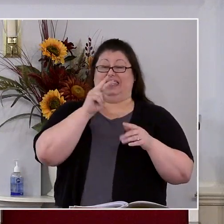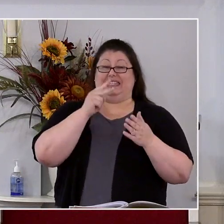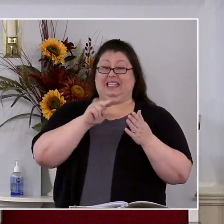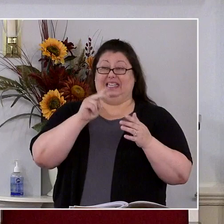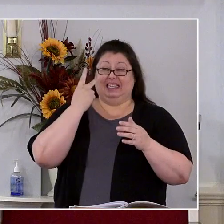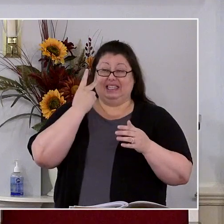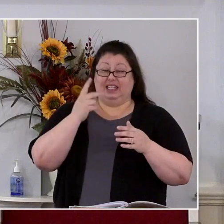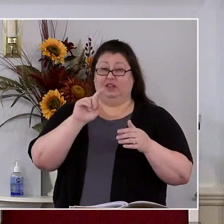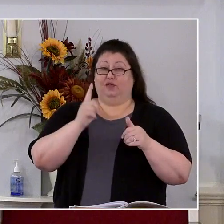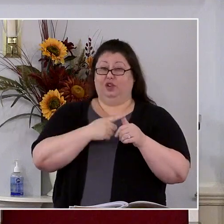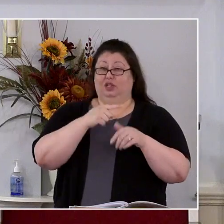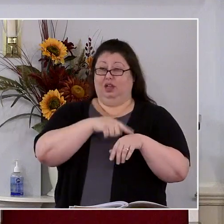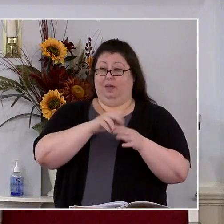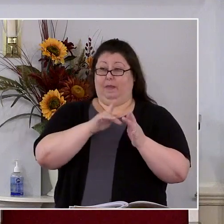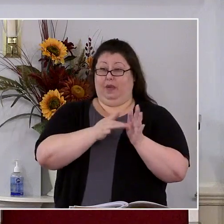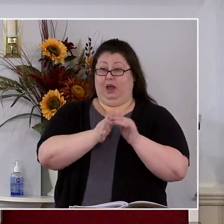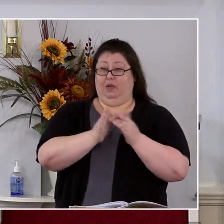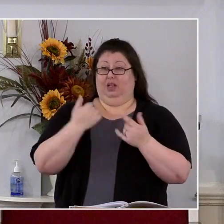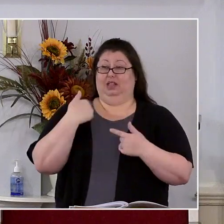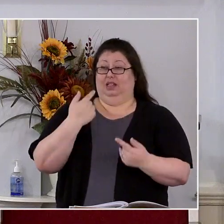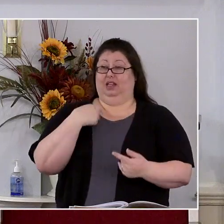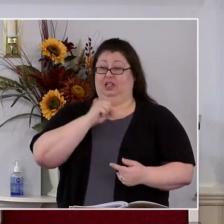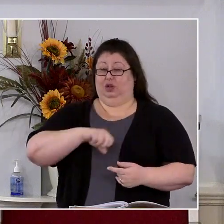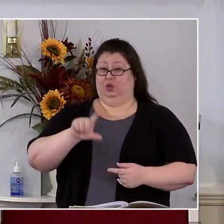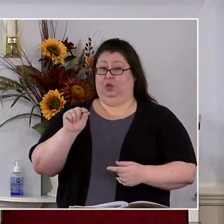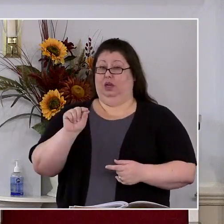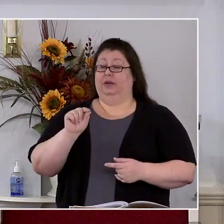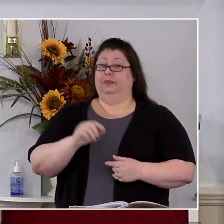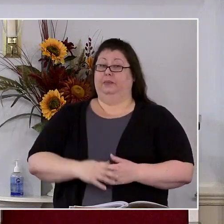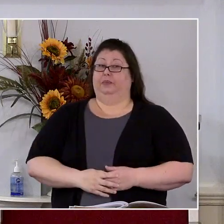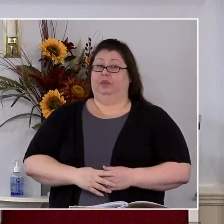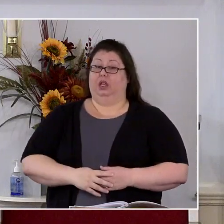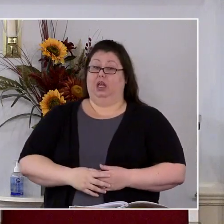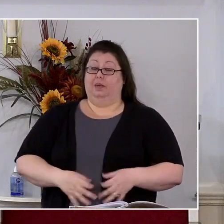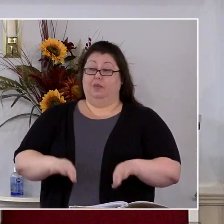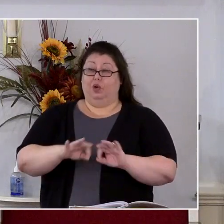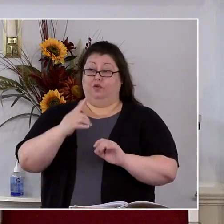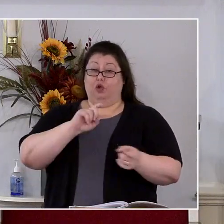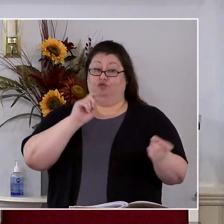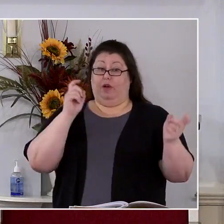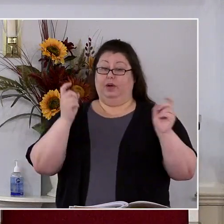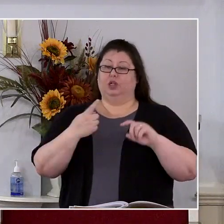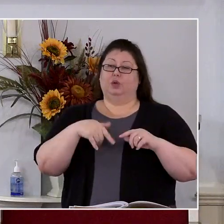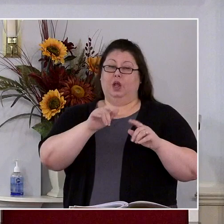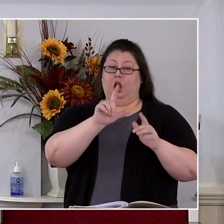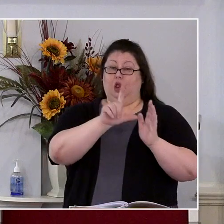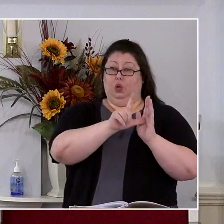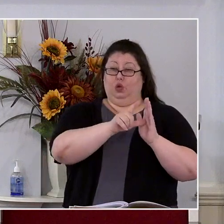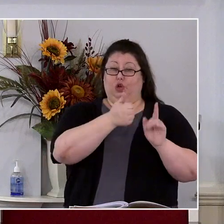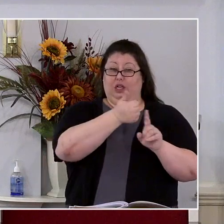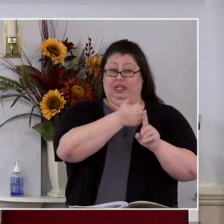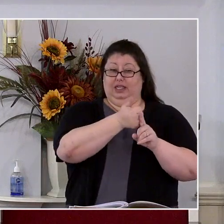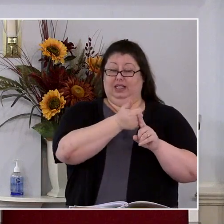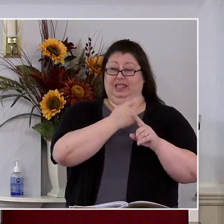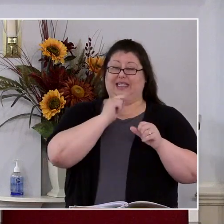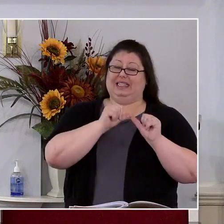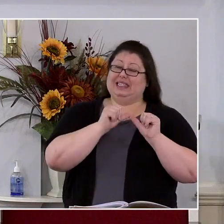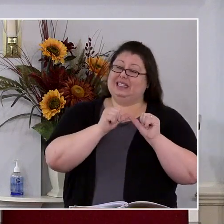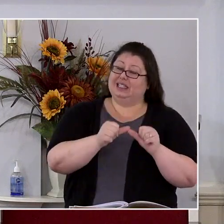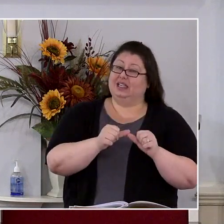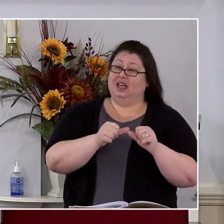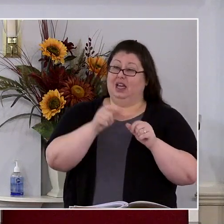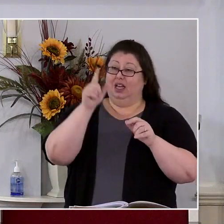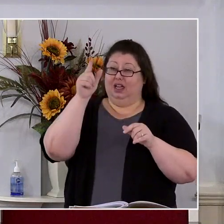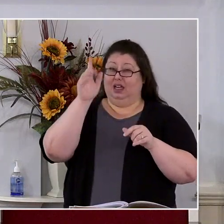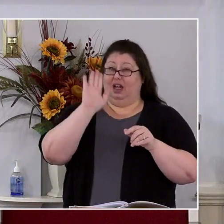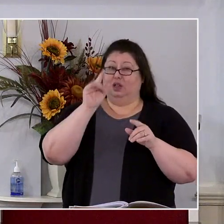old. A key to the Reformation was Luther's insistence that God's word must be open